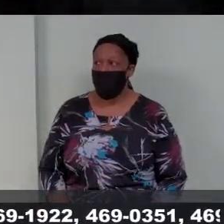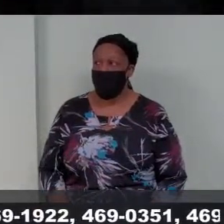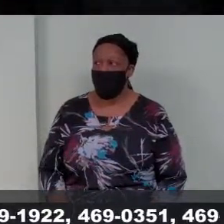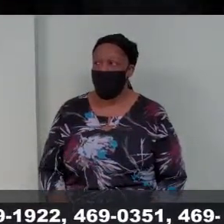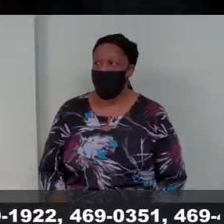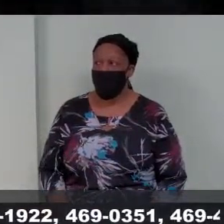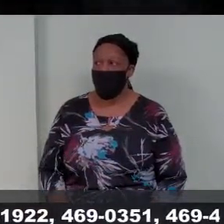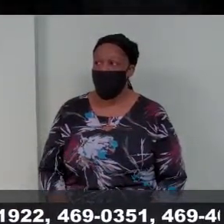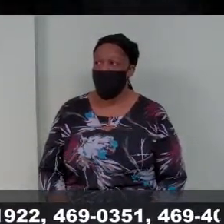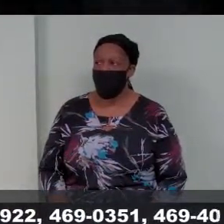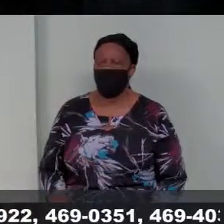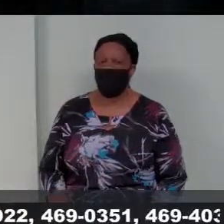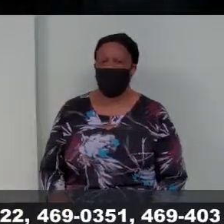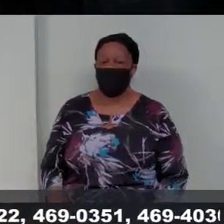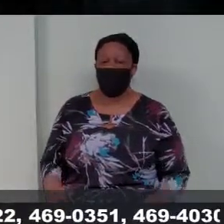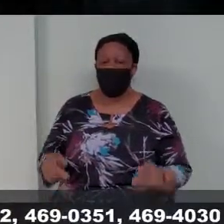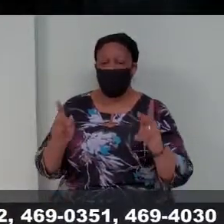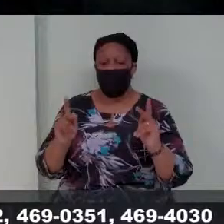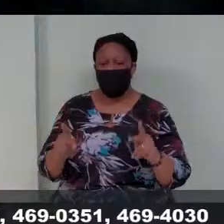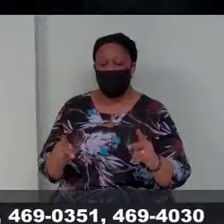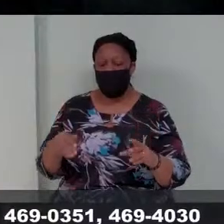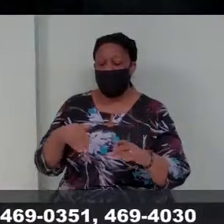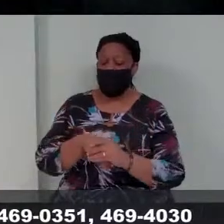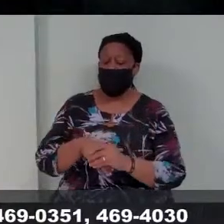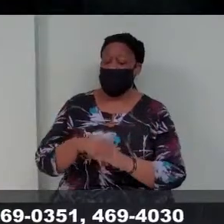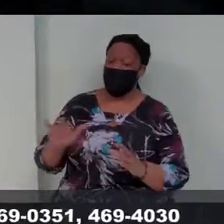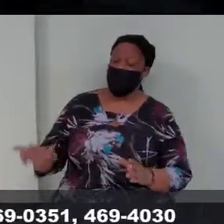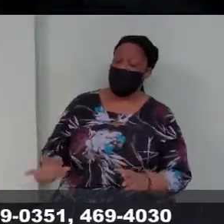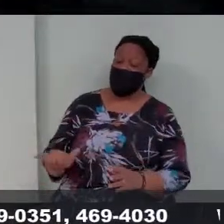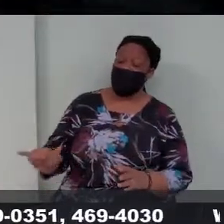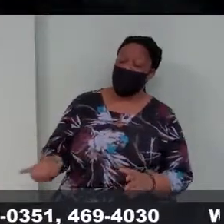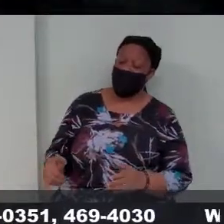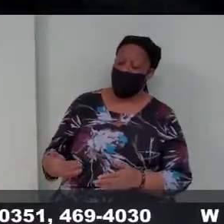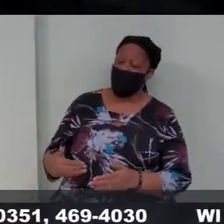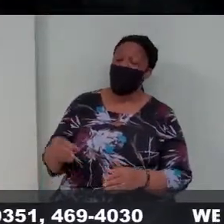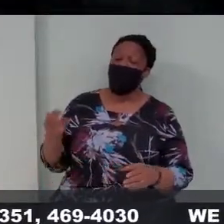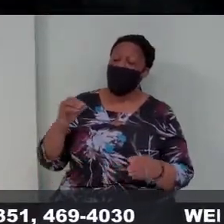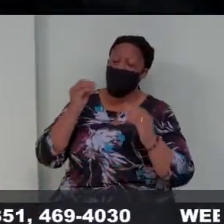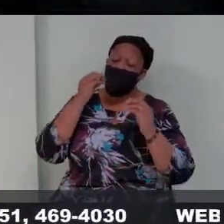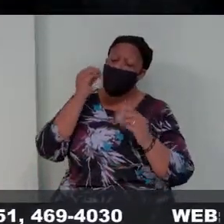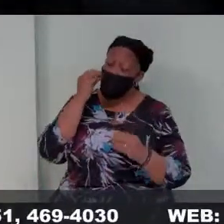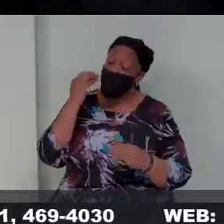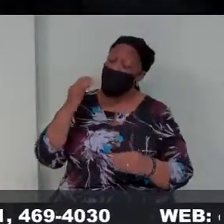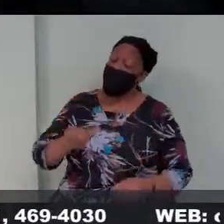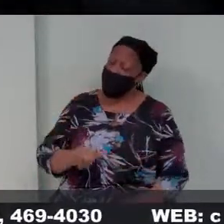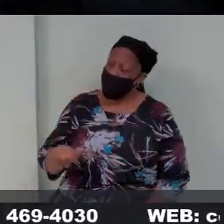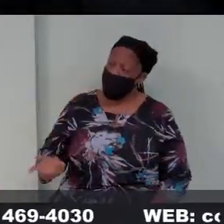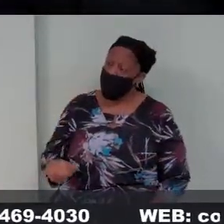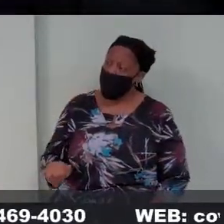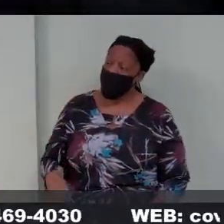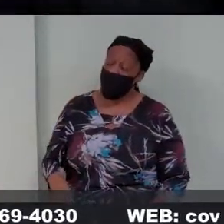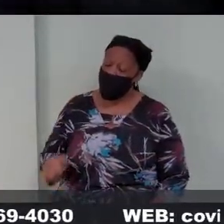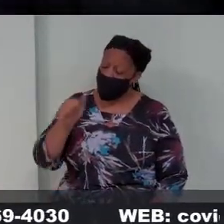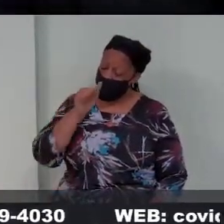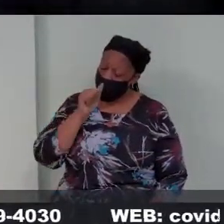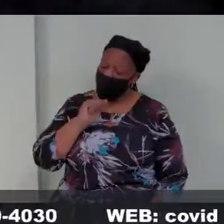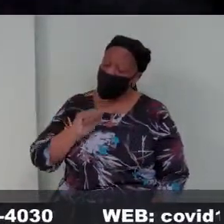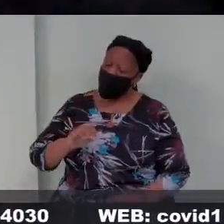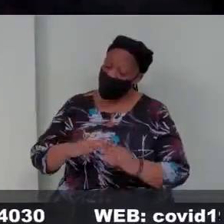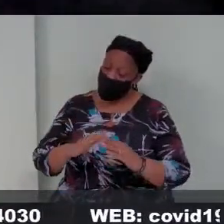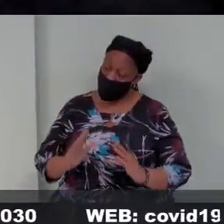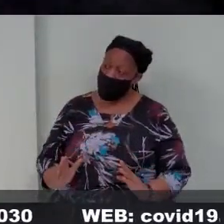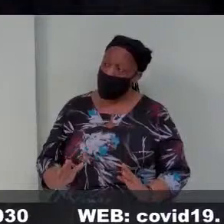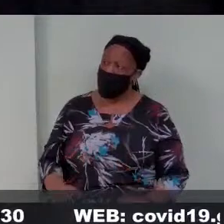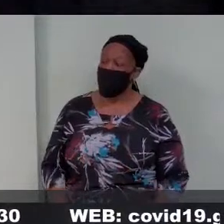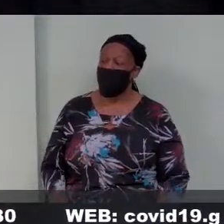mentioned in the person's backyard. So one might suggest that it's in a private space, and so why do I need to